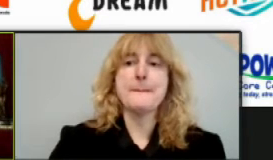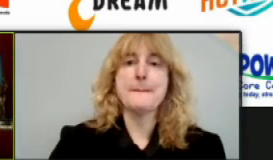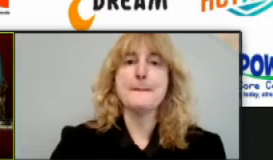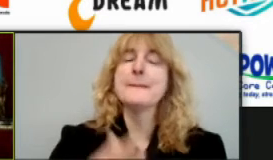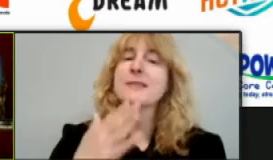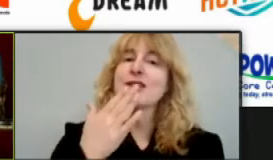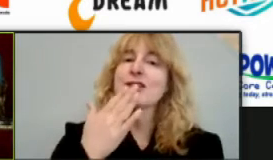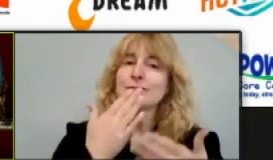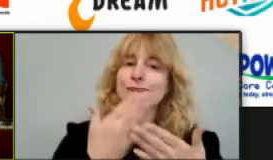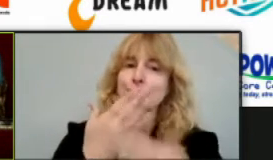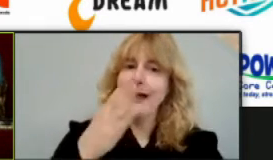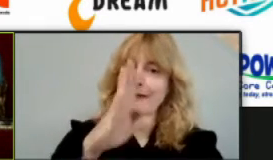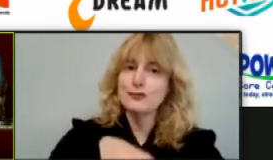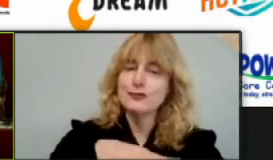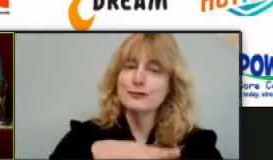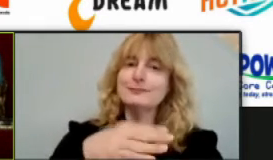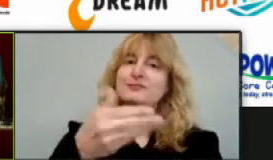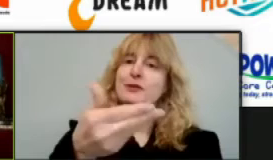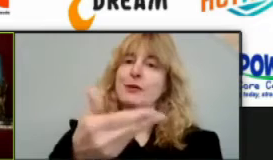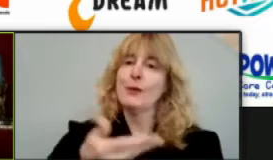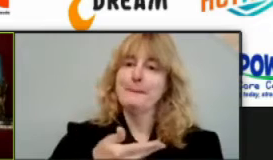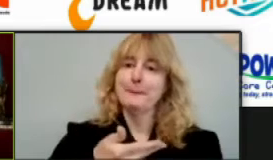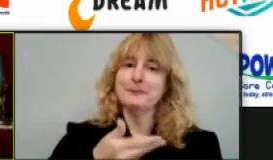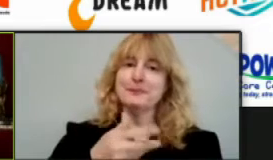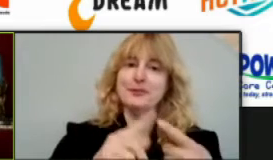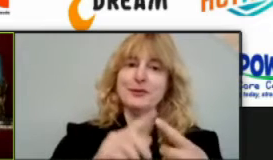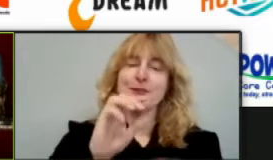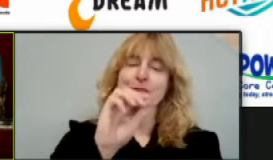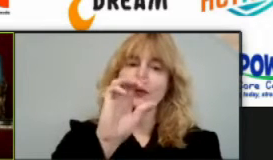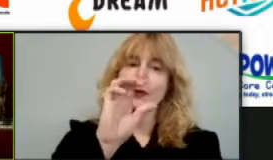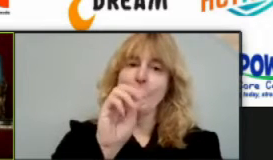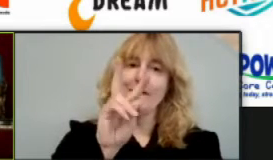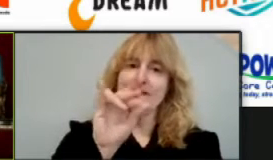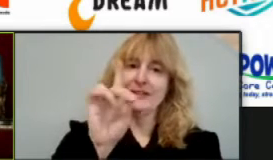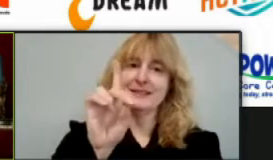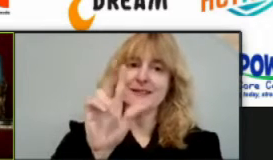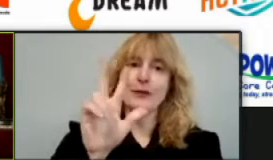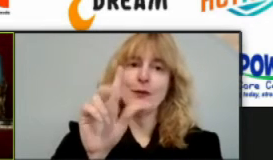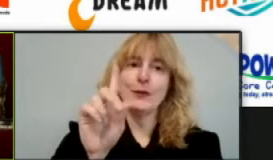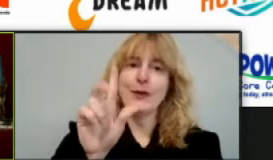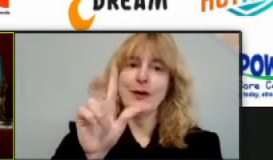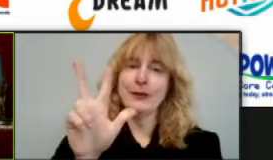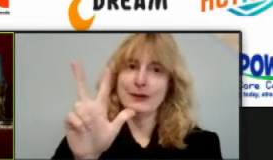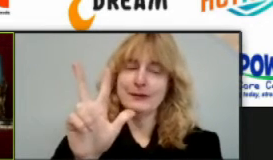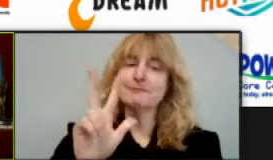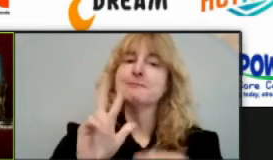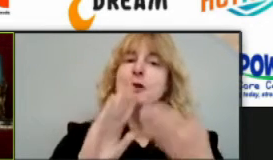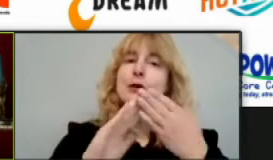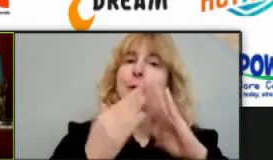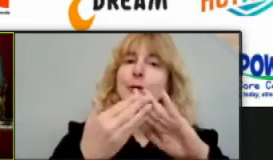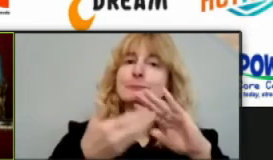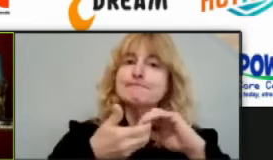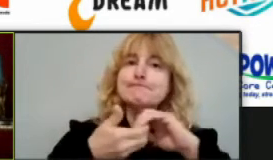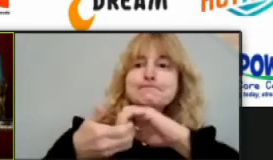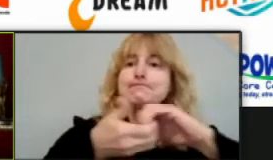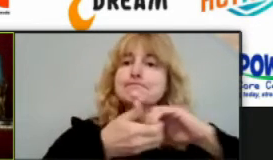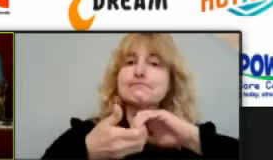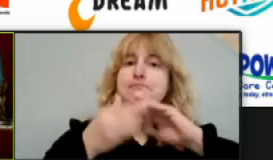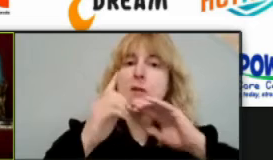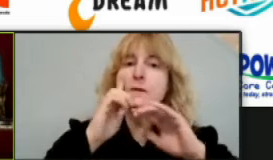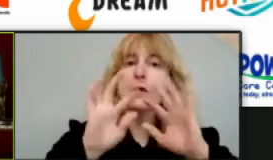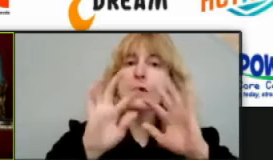Good afternoon and welcome. Welcome to the COVID313 Community Coalition for Families and